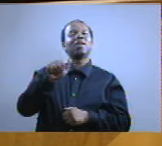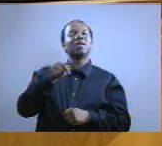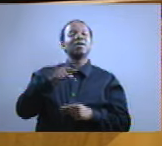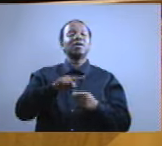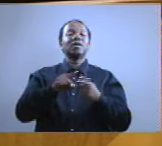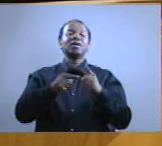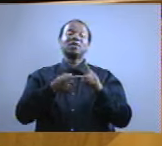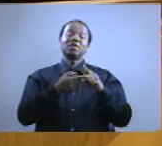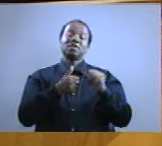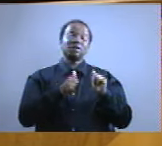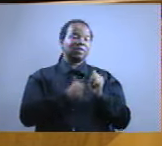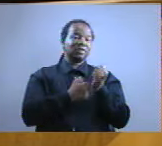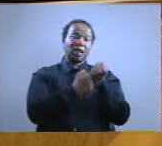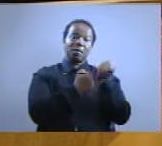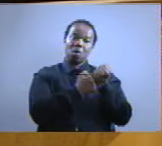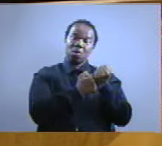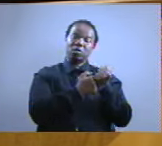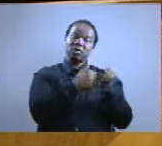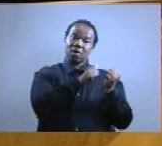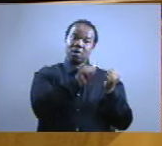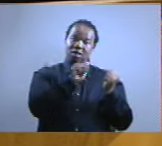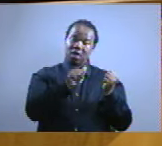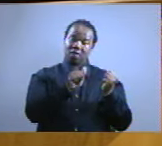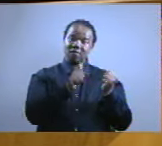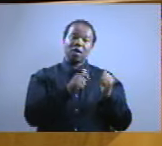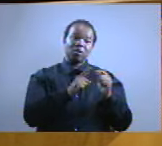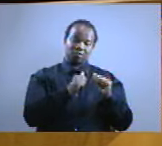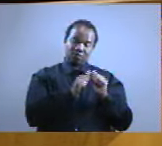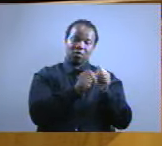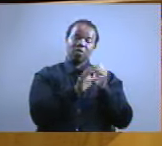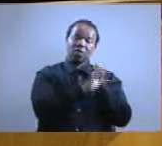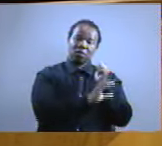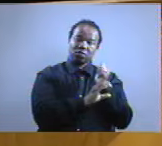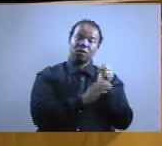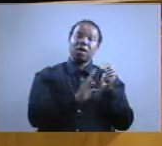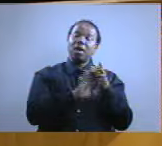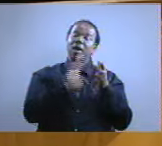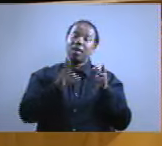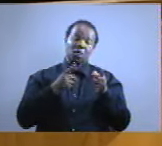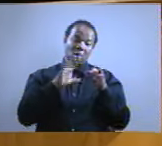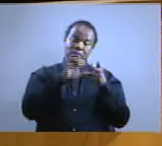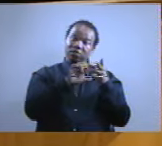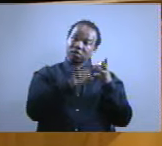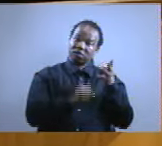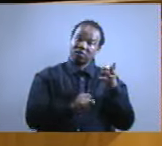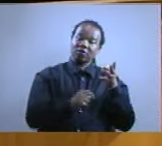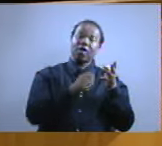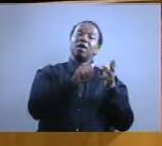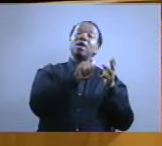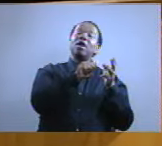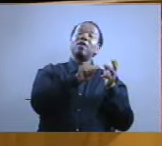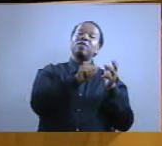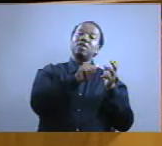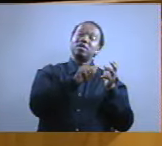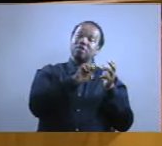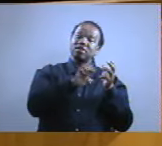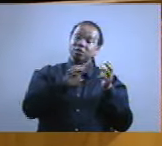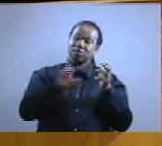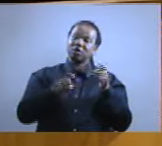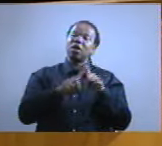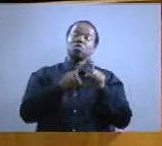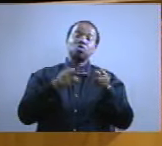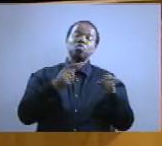constitutional provisions for affirmative action and the objectives of the Employment Equity Act to promote, redress, and diversity